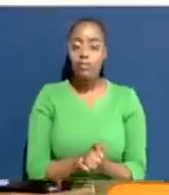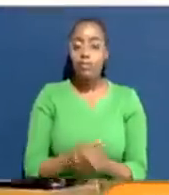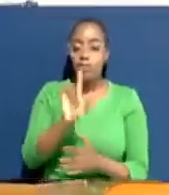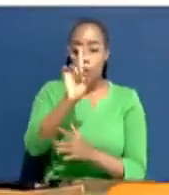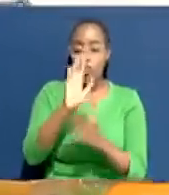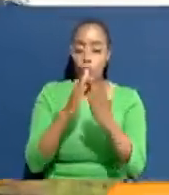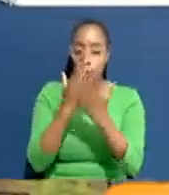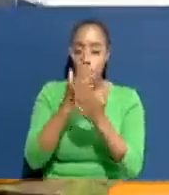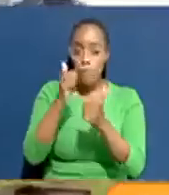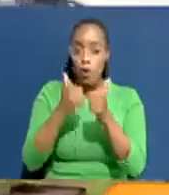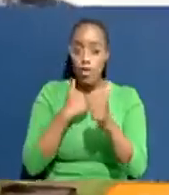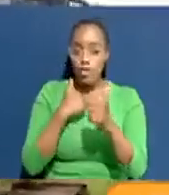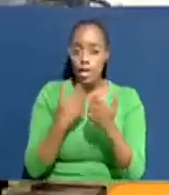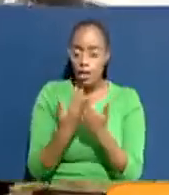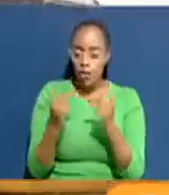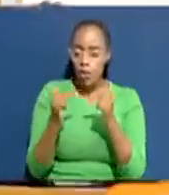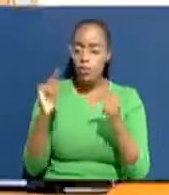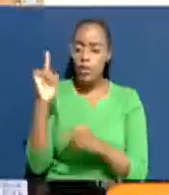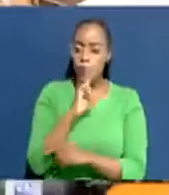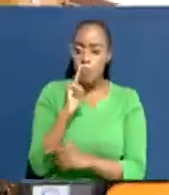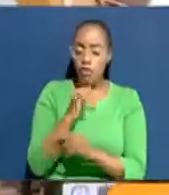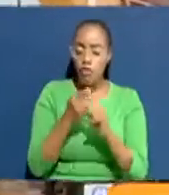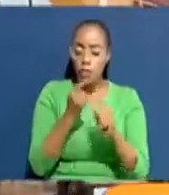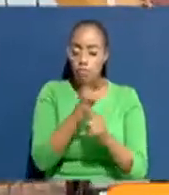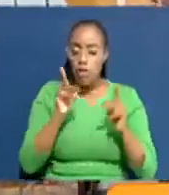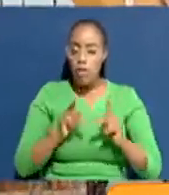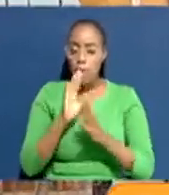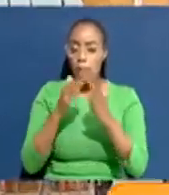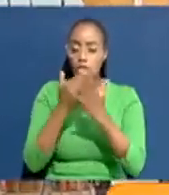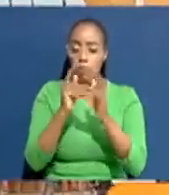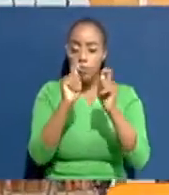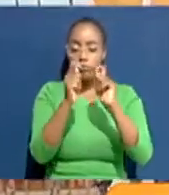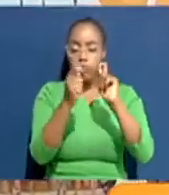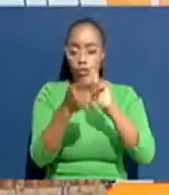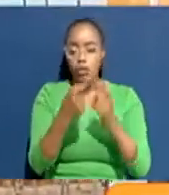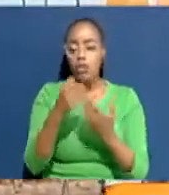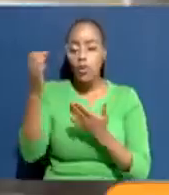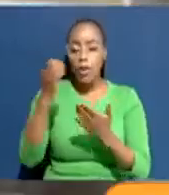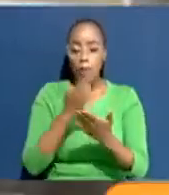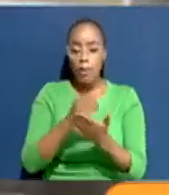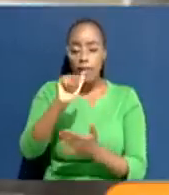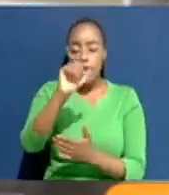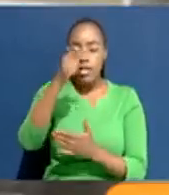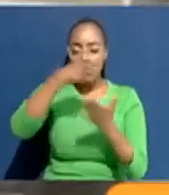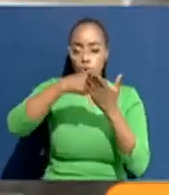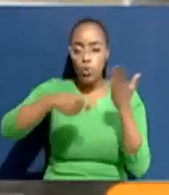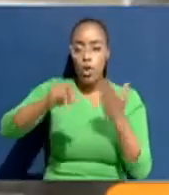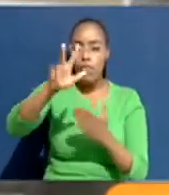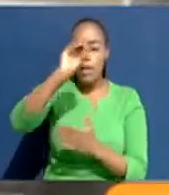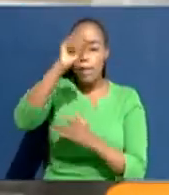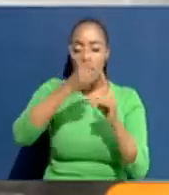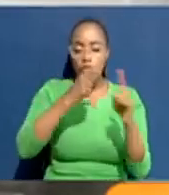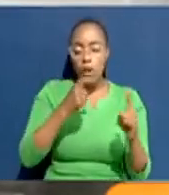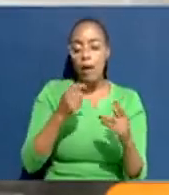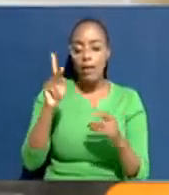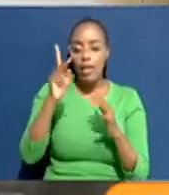One of the proposals that has faced stiff opposition from the public is the proposed amendment to the Employment Act to deduct 3% from